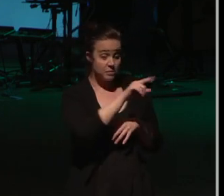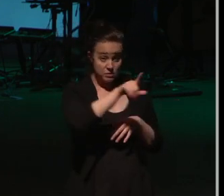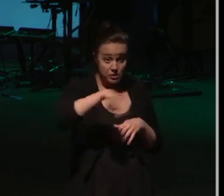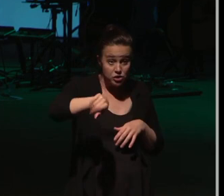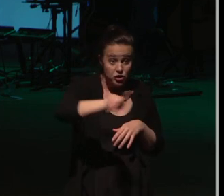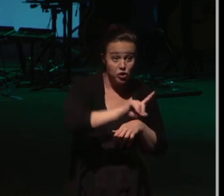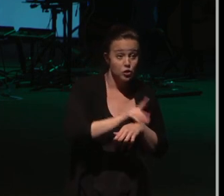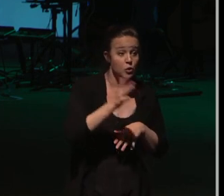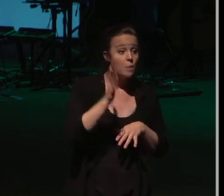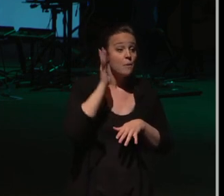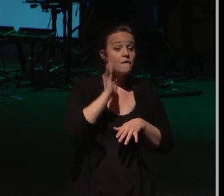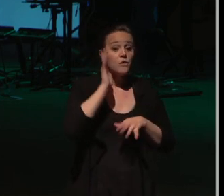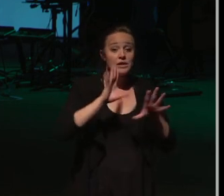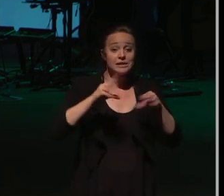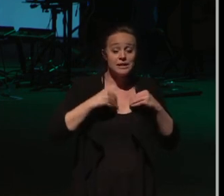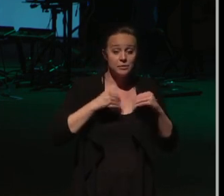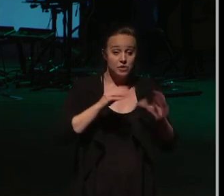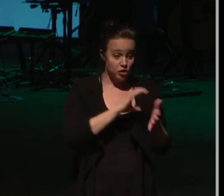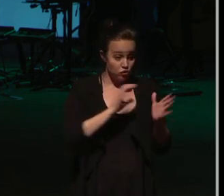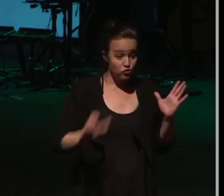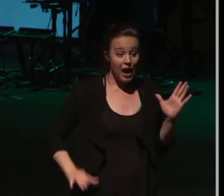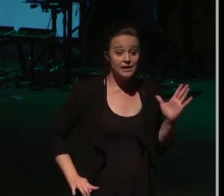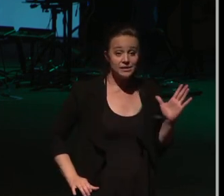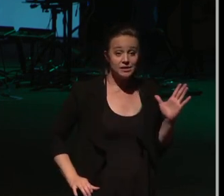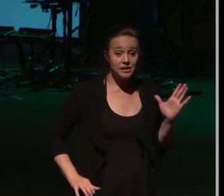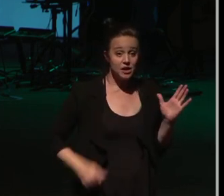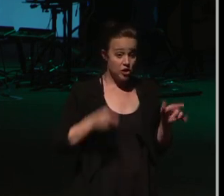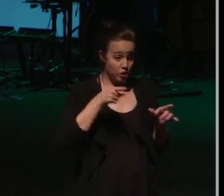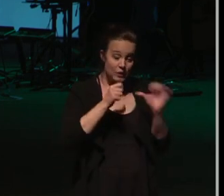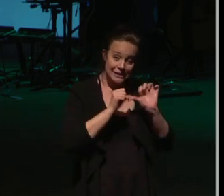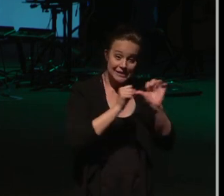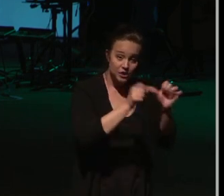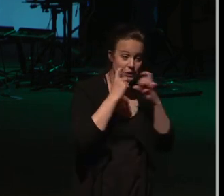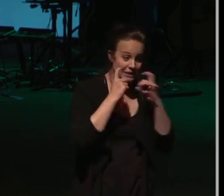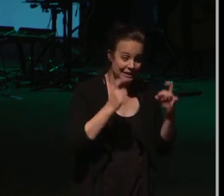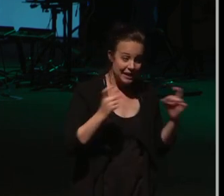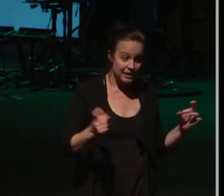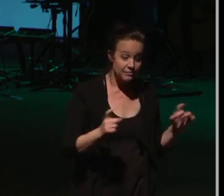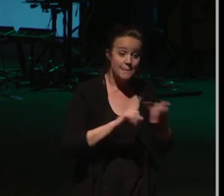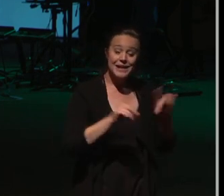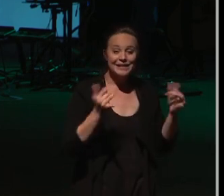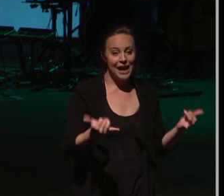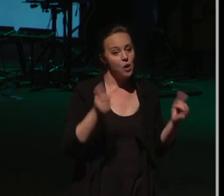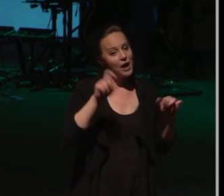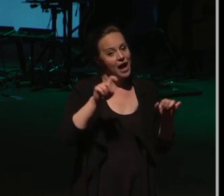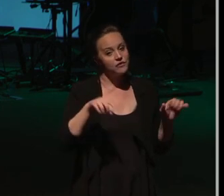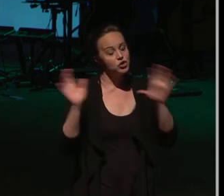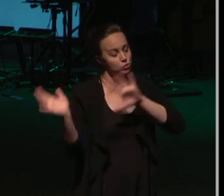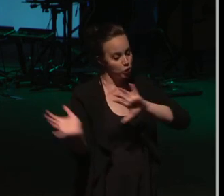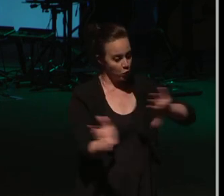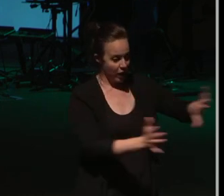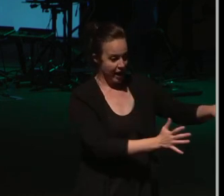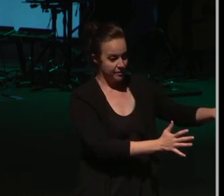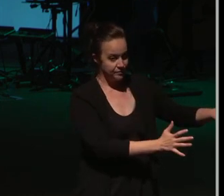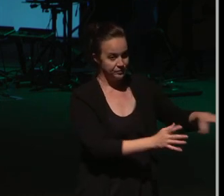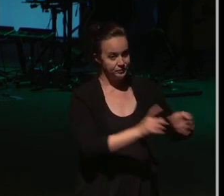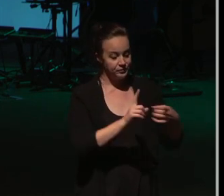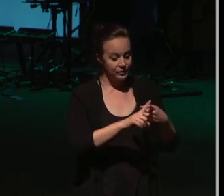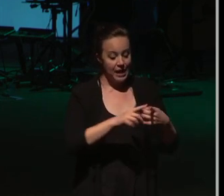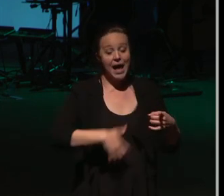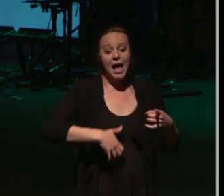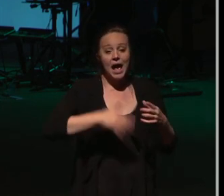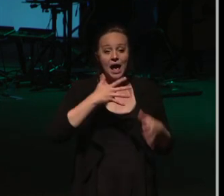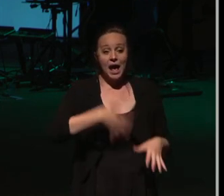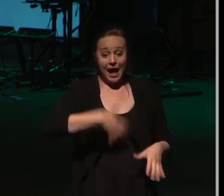in them, but now you must put them all away. And here's his second list: anger, wrath,